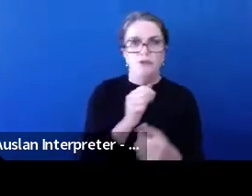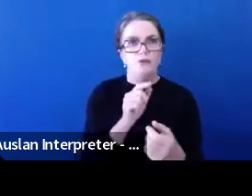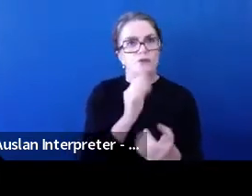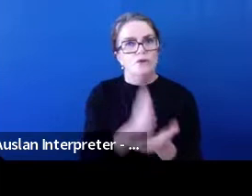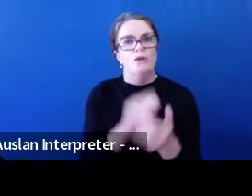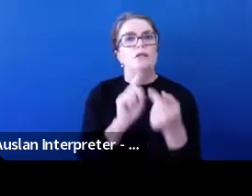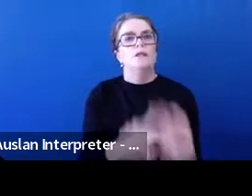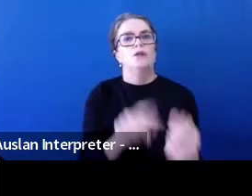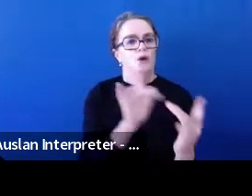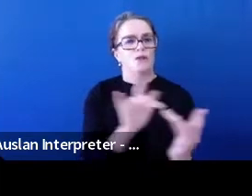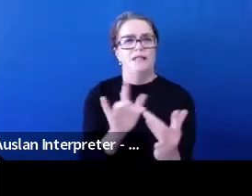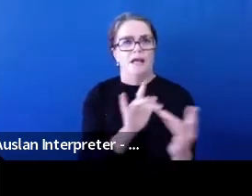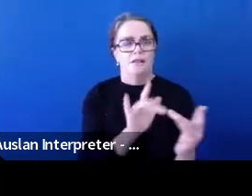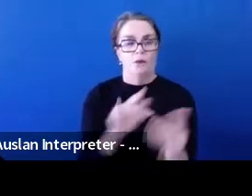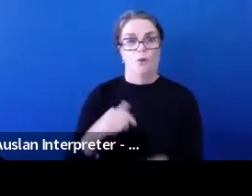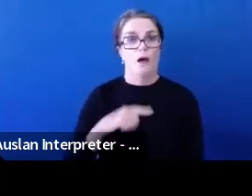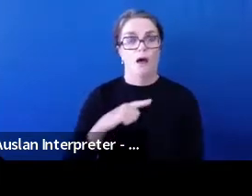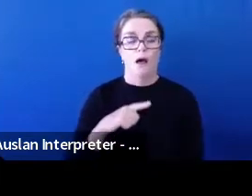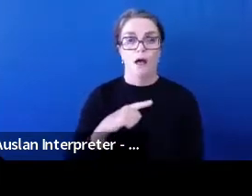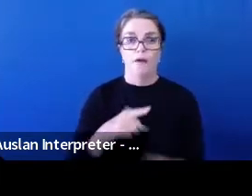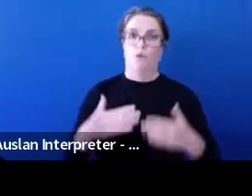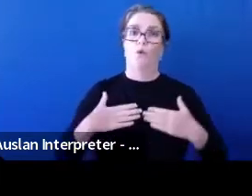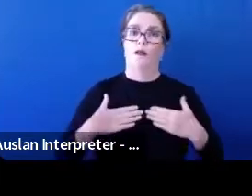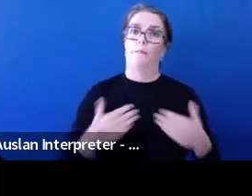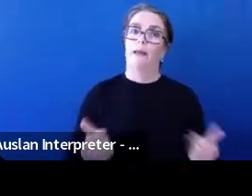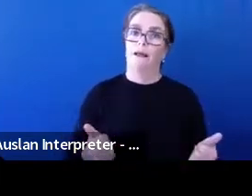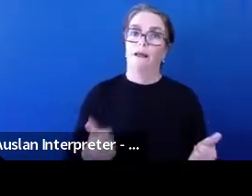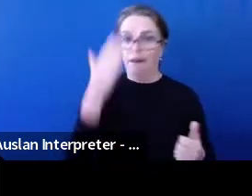to maintain their well-being.